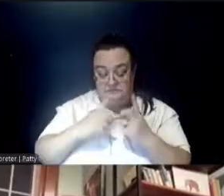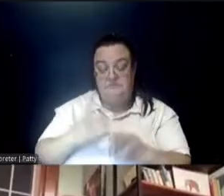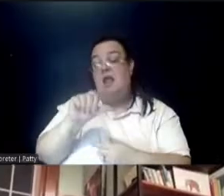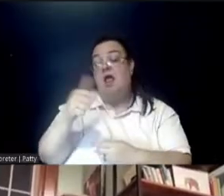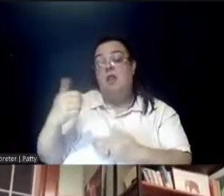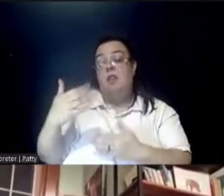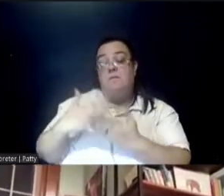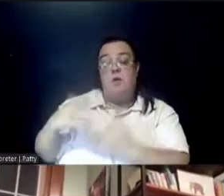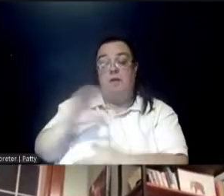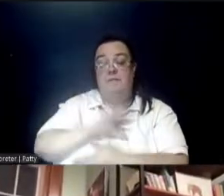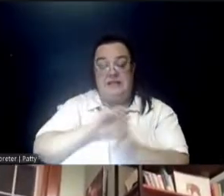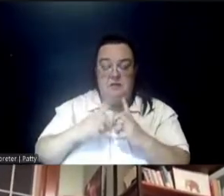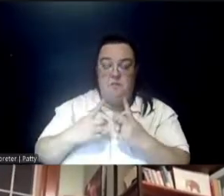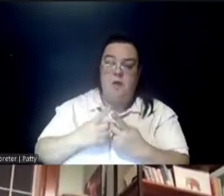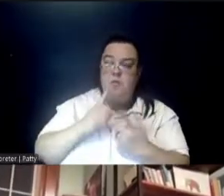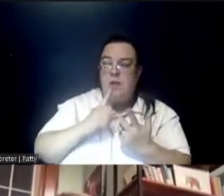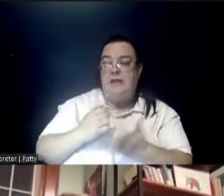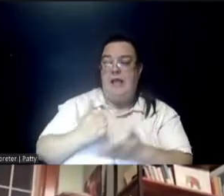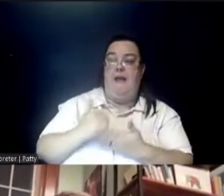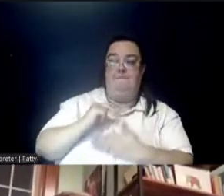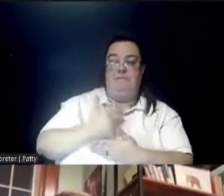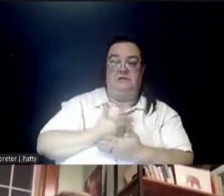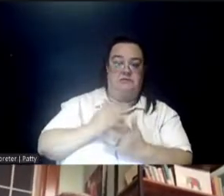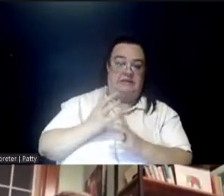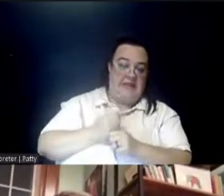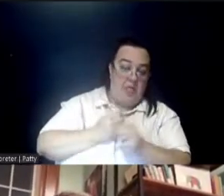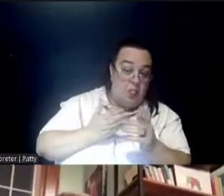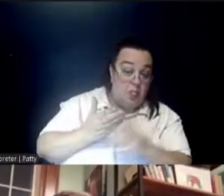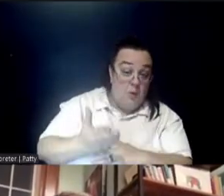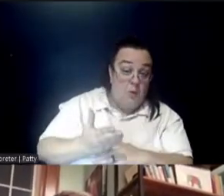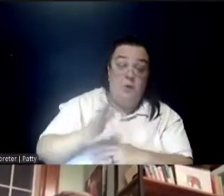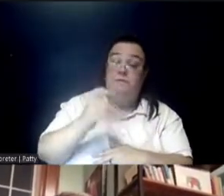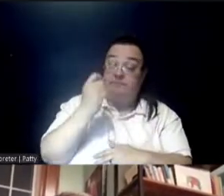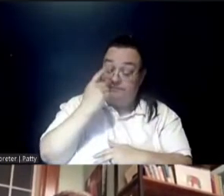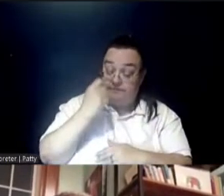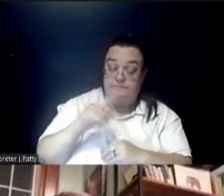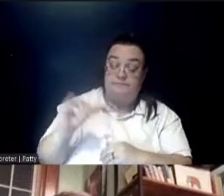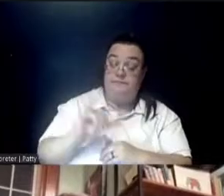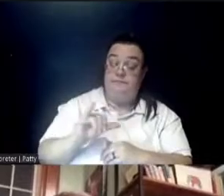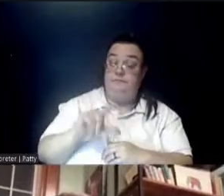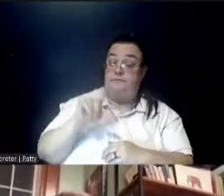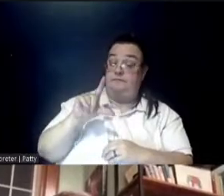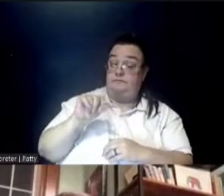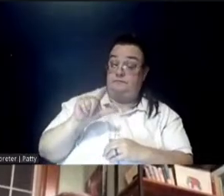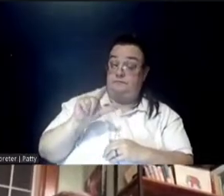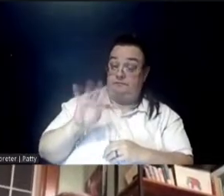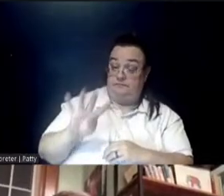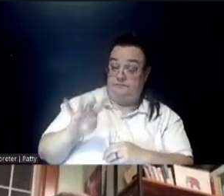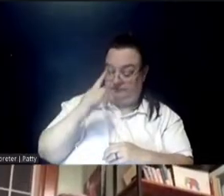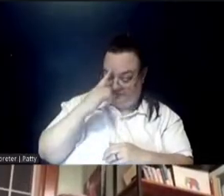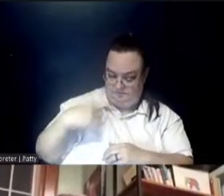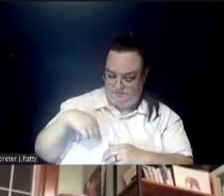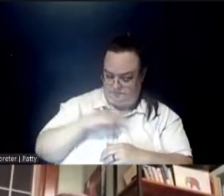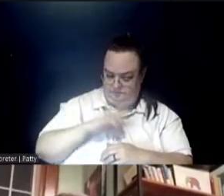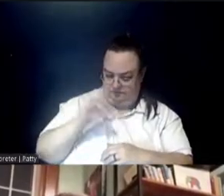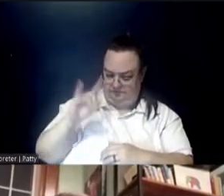to kind of get us through. Well, also in 2024, I think we got down to 4 police